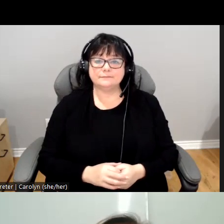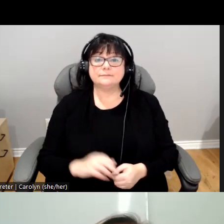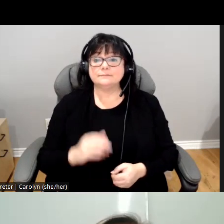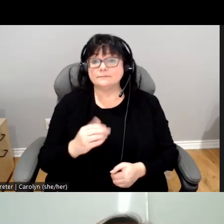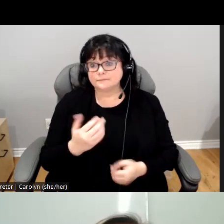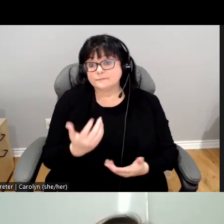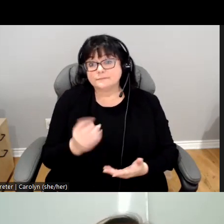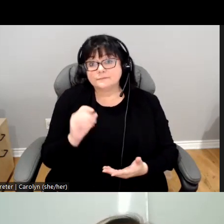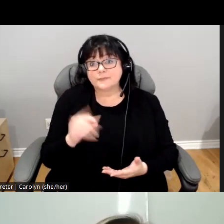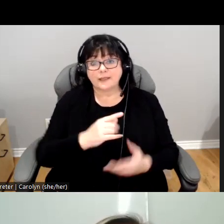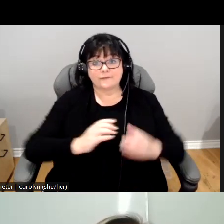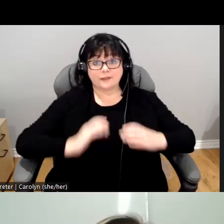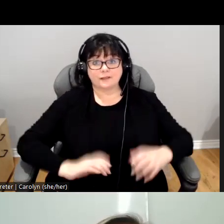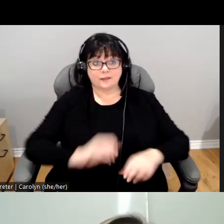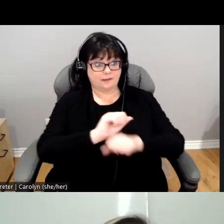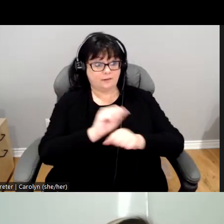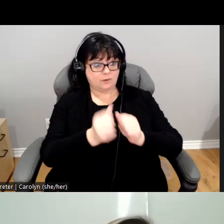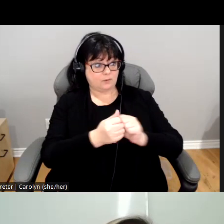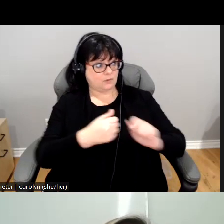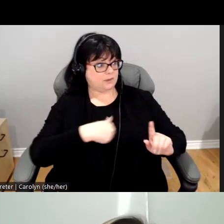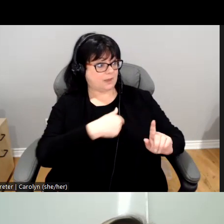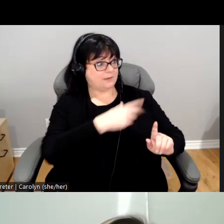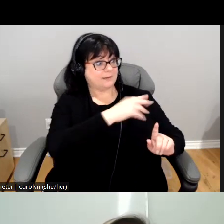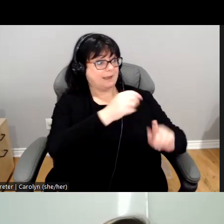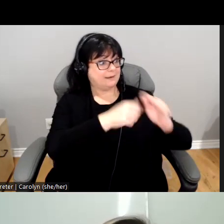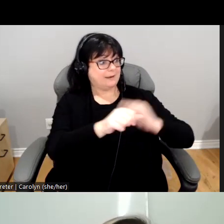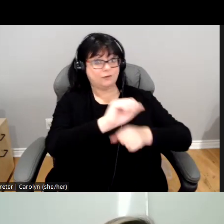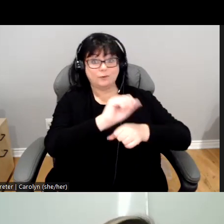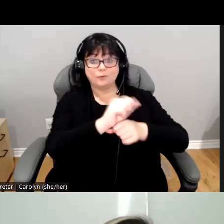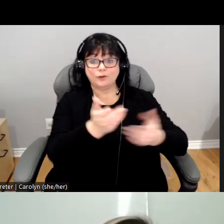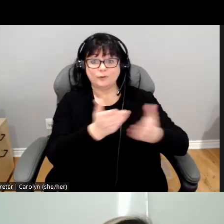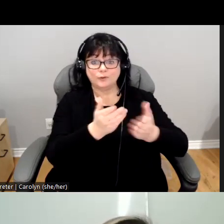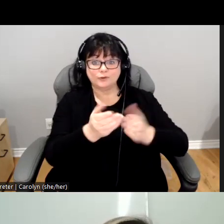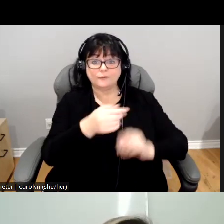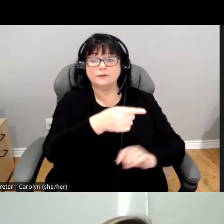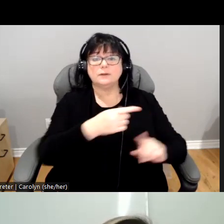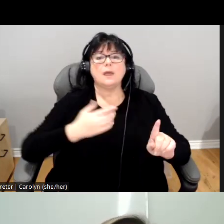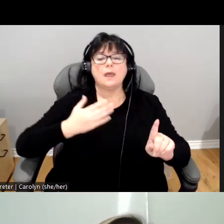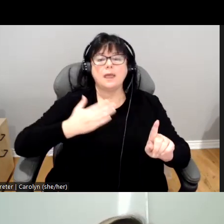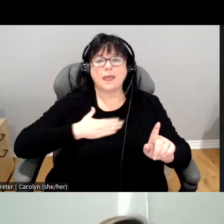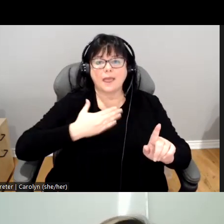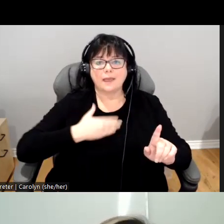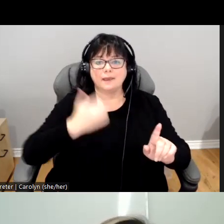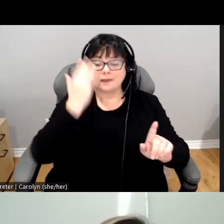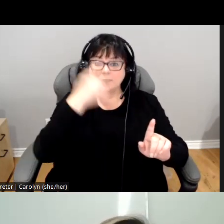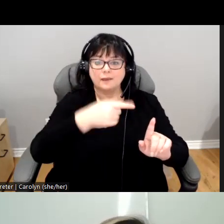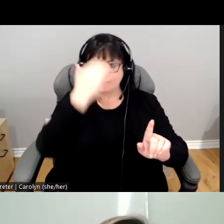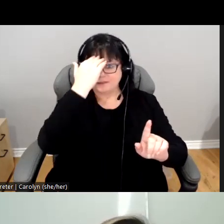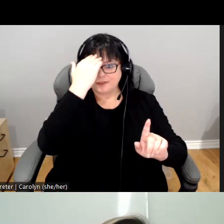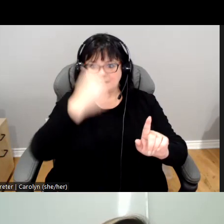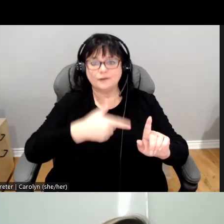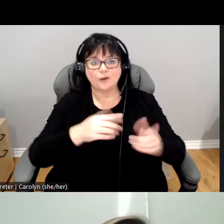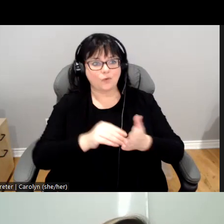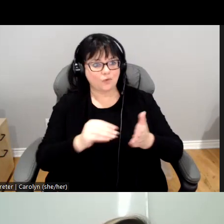us and also working with employment services loves it because they know when they're going to be on site attending a